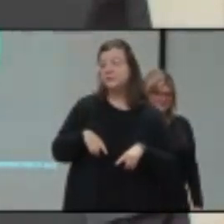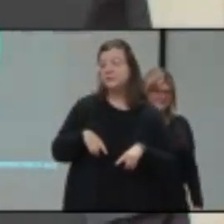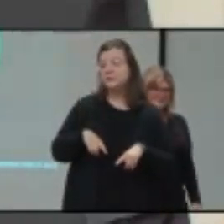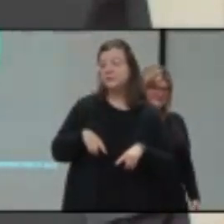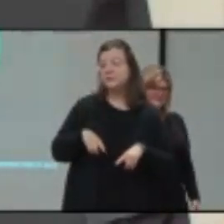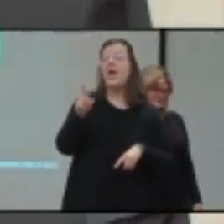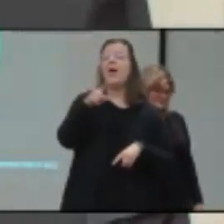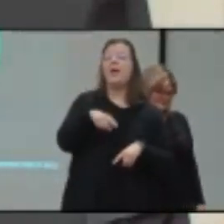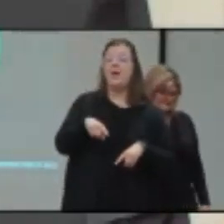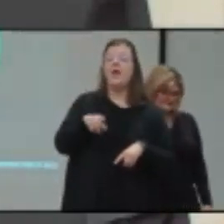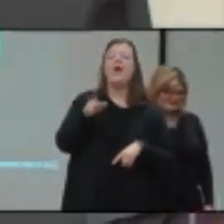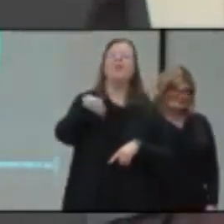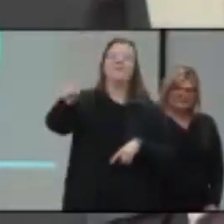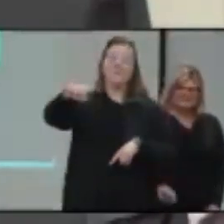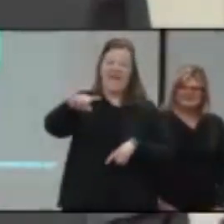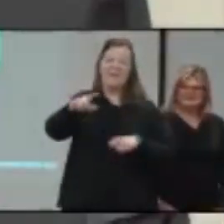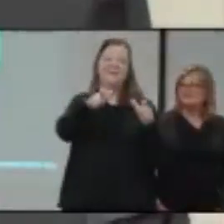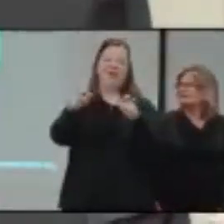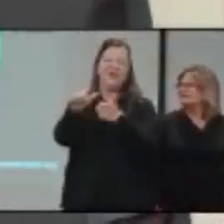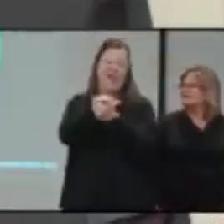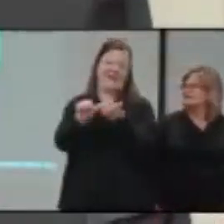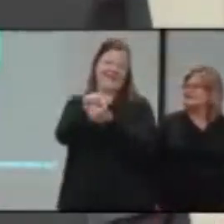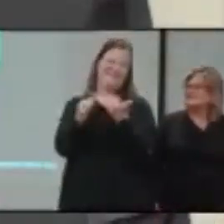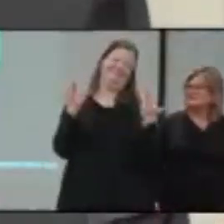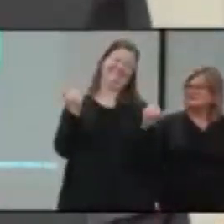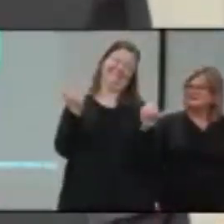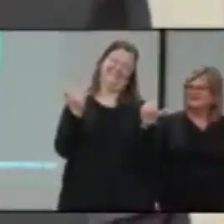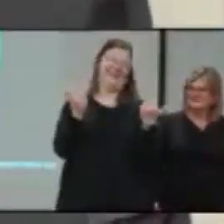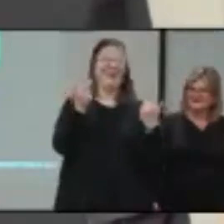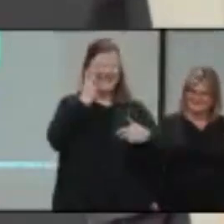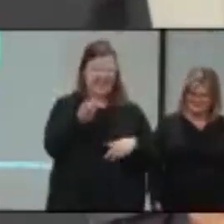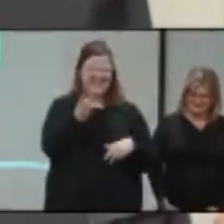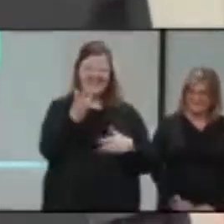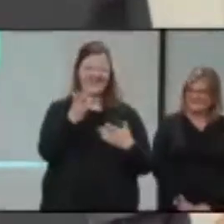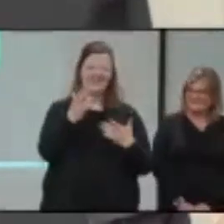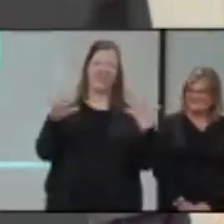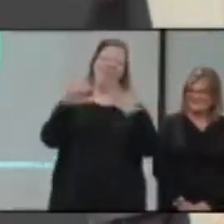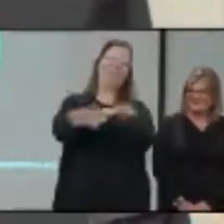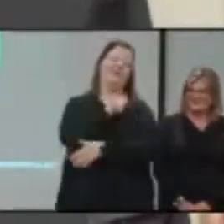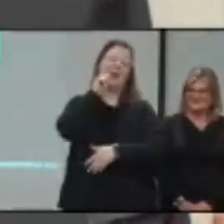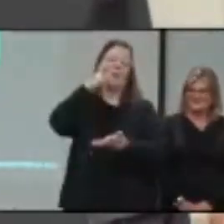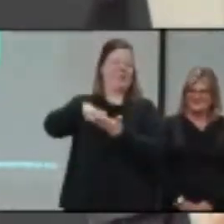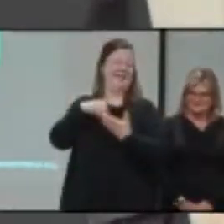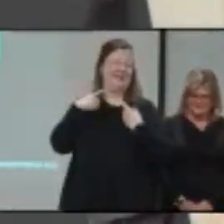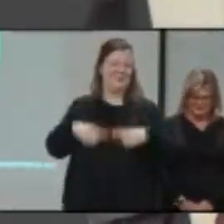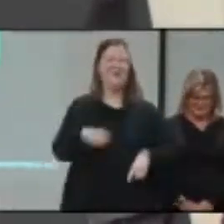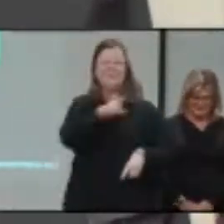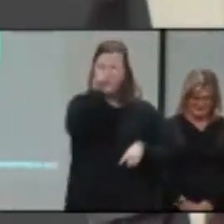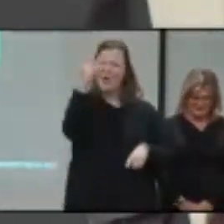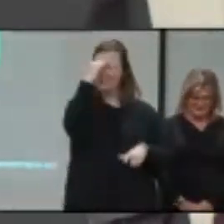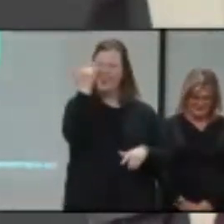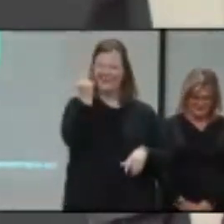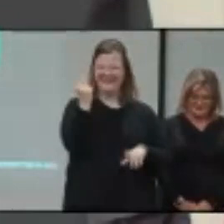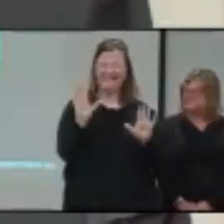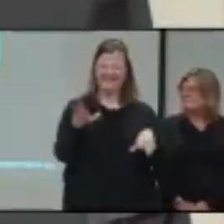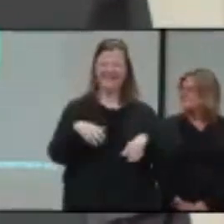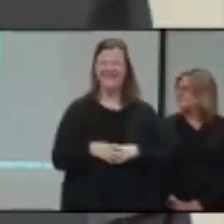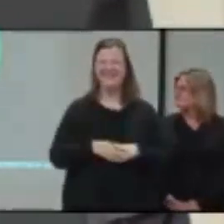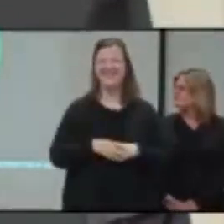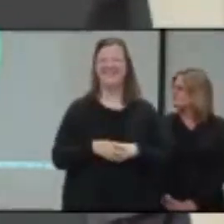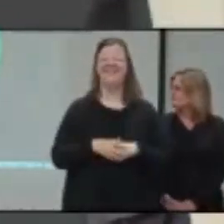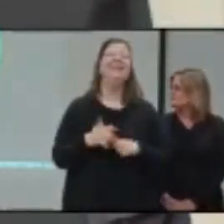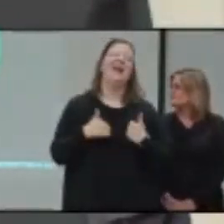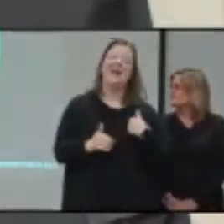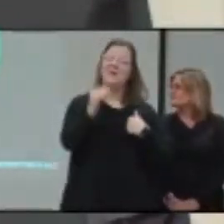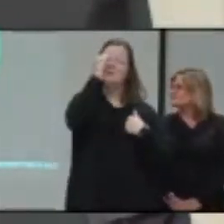them dishes. See? You knew it. It was just back there somewhere. And